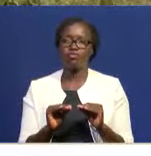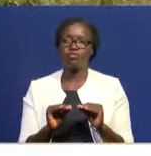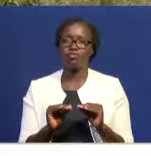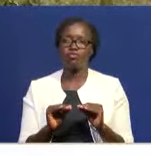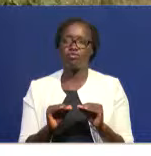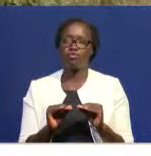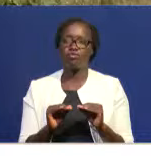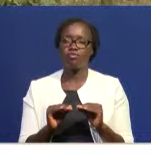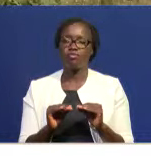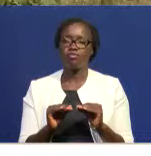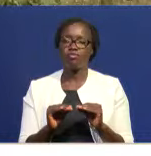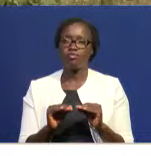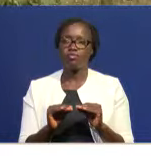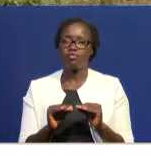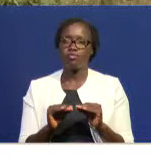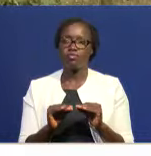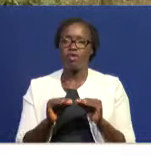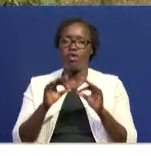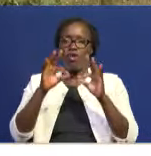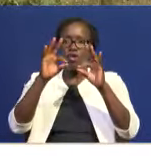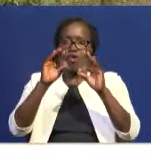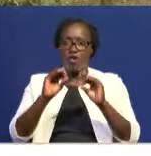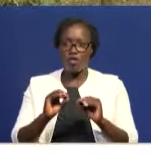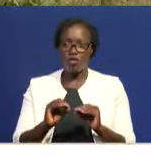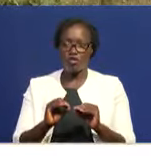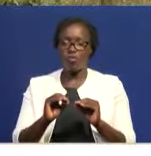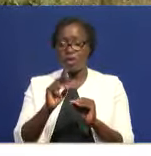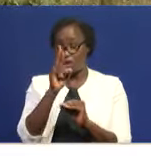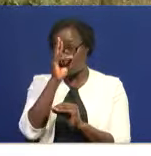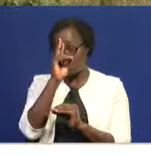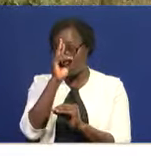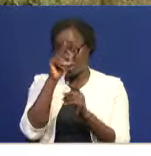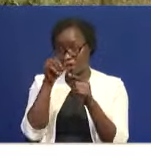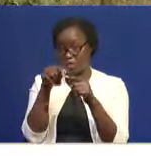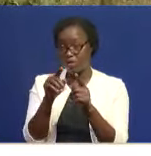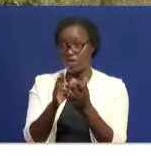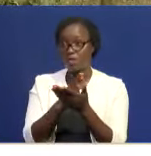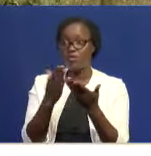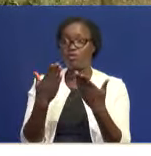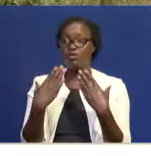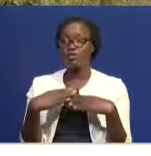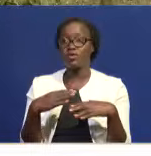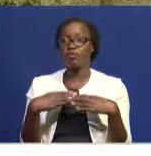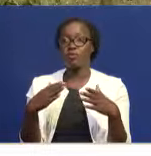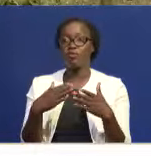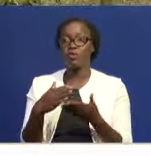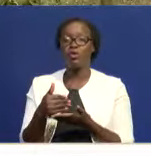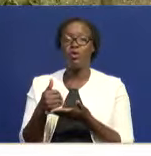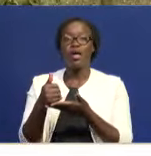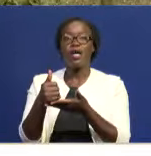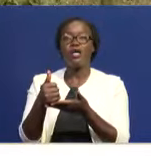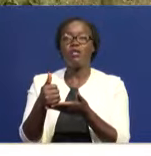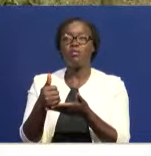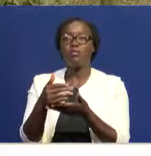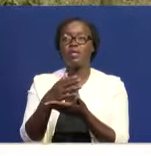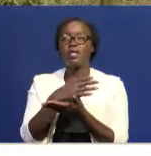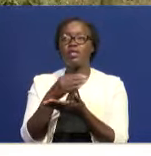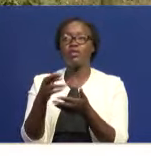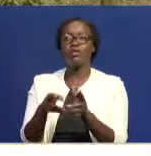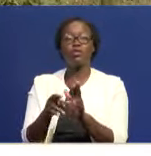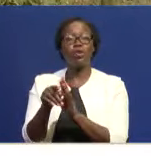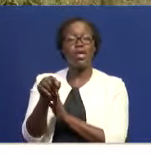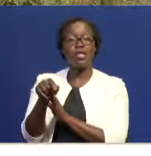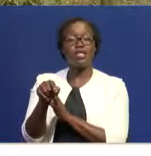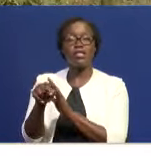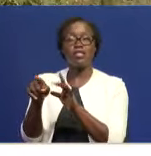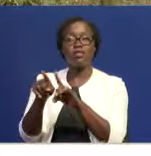it has been put off by the police officers and some of the residents who were helping. And along this particular road